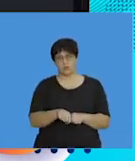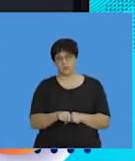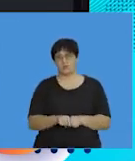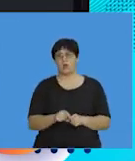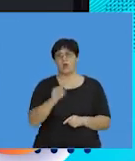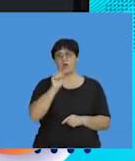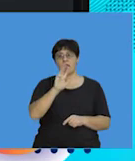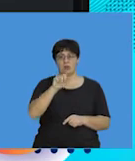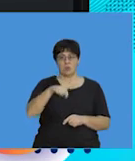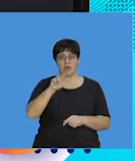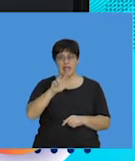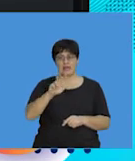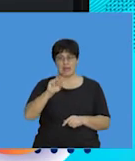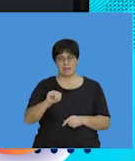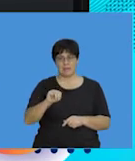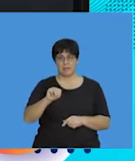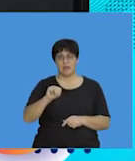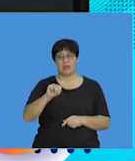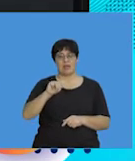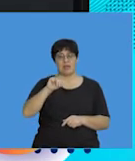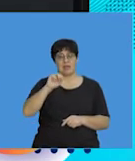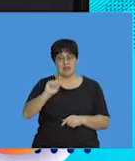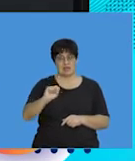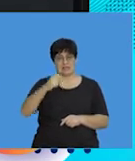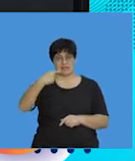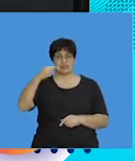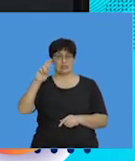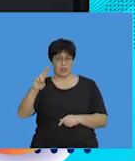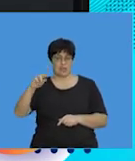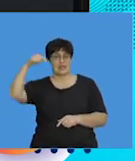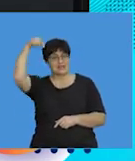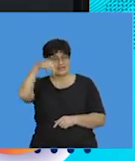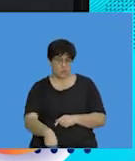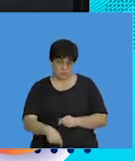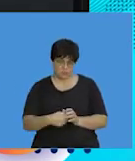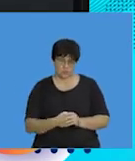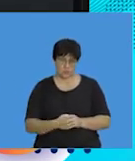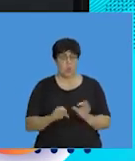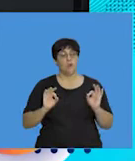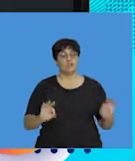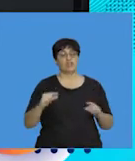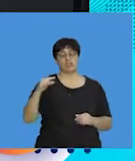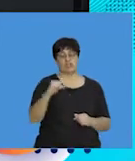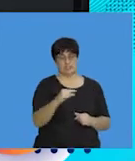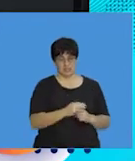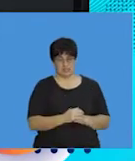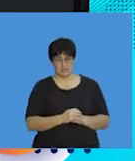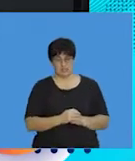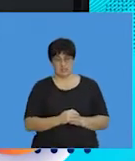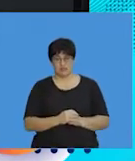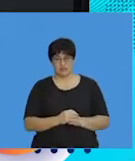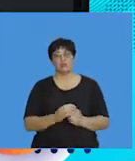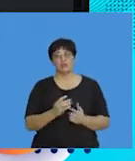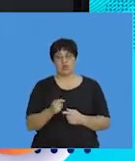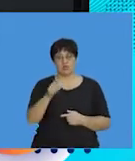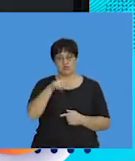always 9.8 meters per second squared down. Its official symbol is little g. When we do our equations